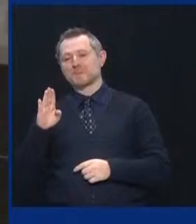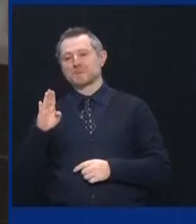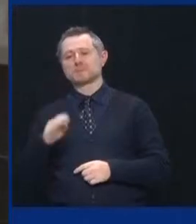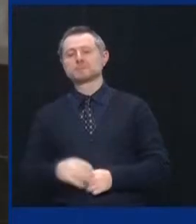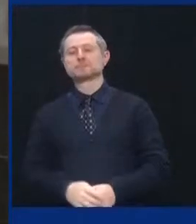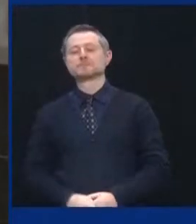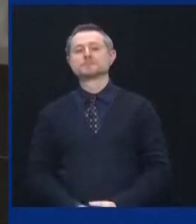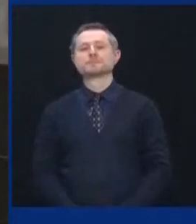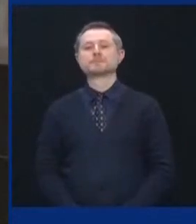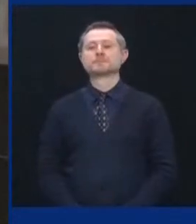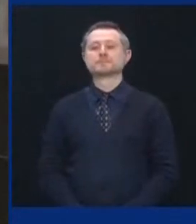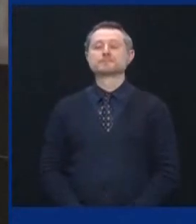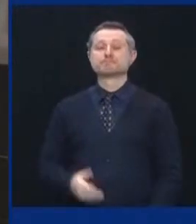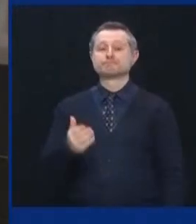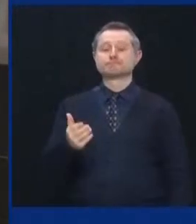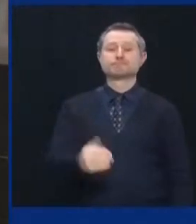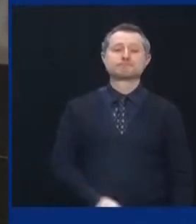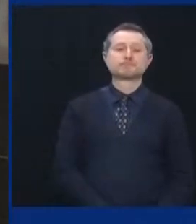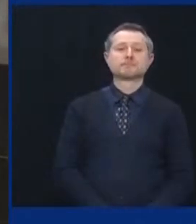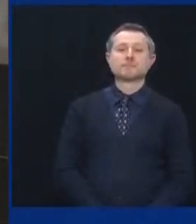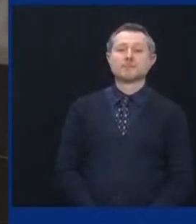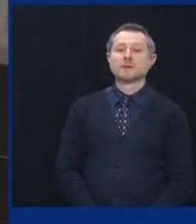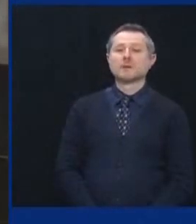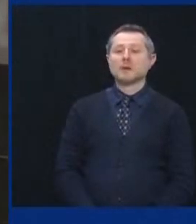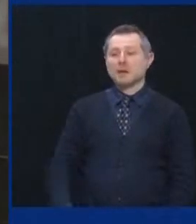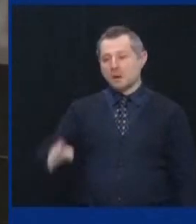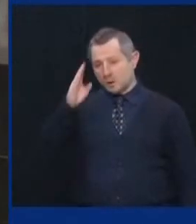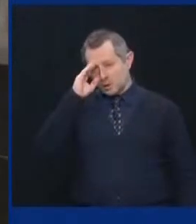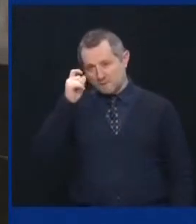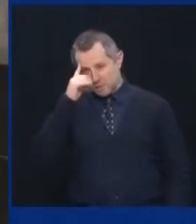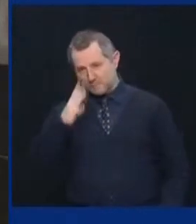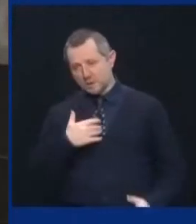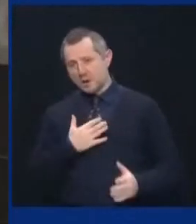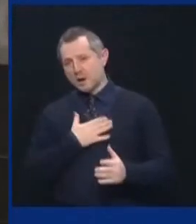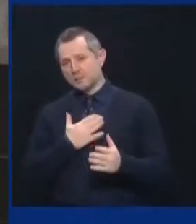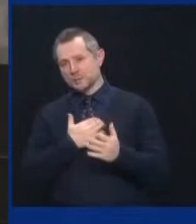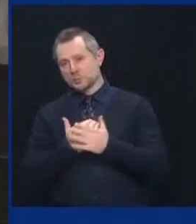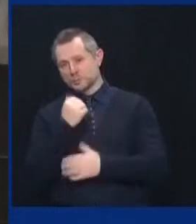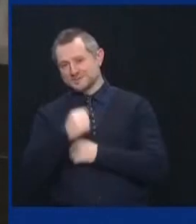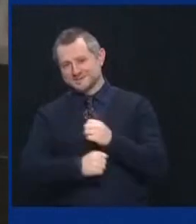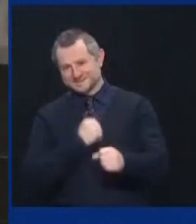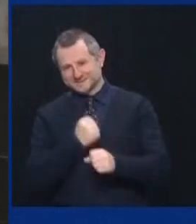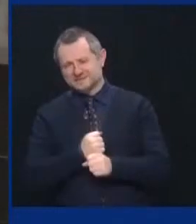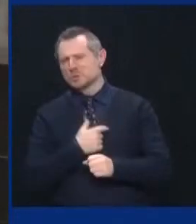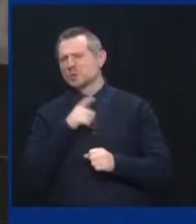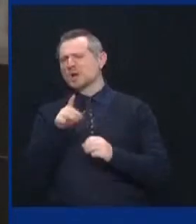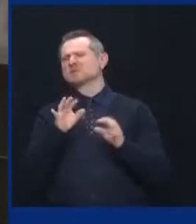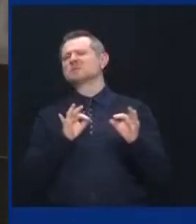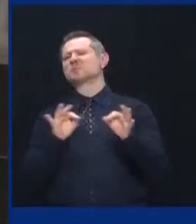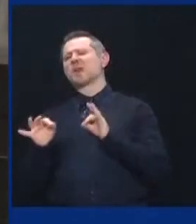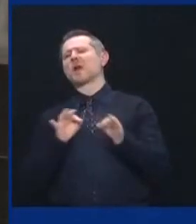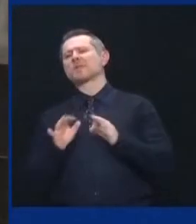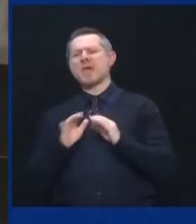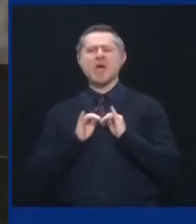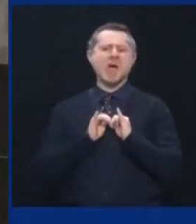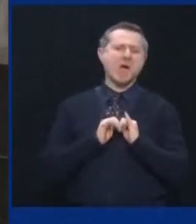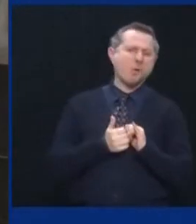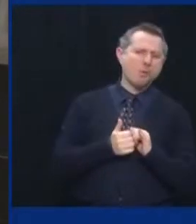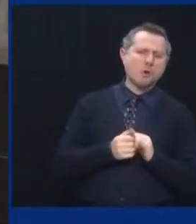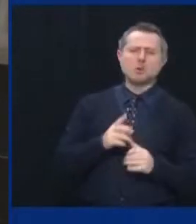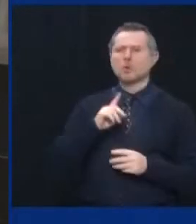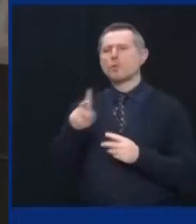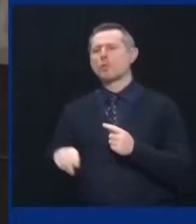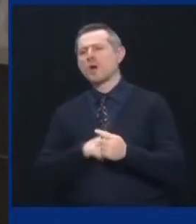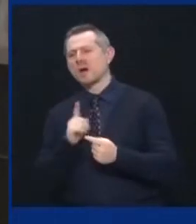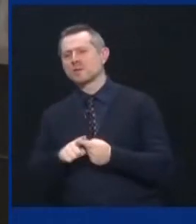microphone. Hi, Governor. Happy New Year. Can you explain how and when the state will make a